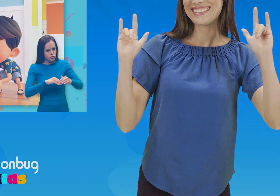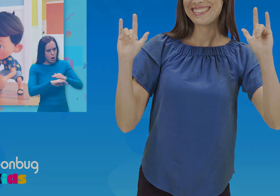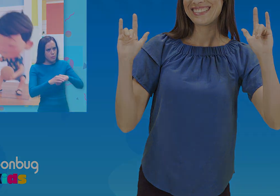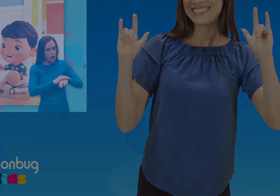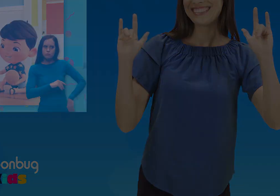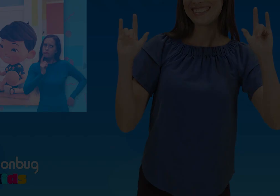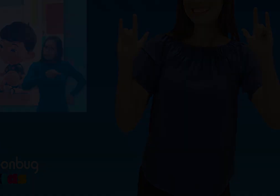Thank you.